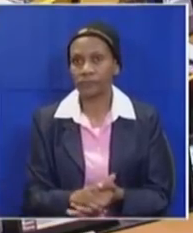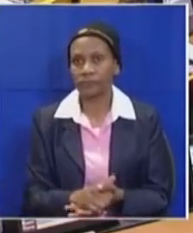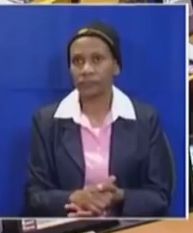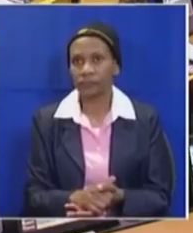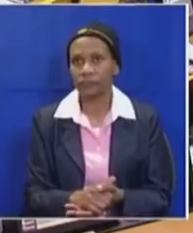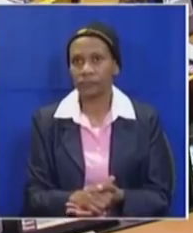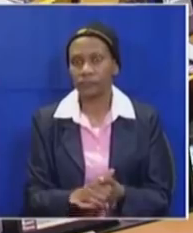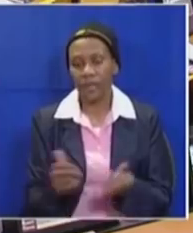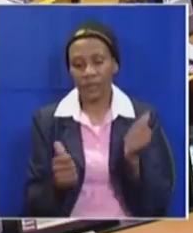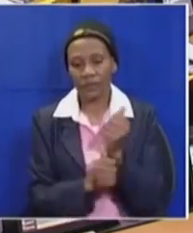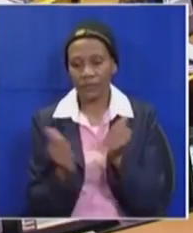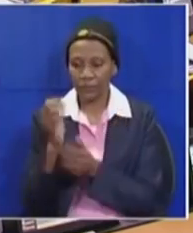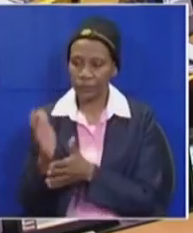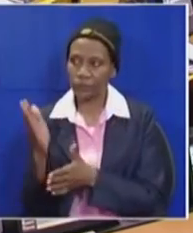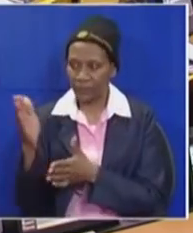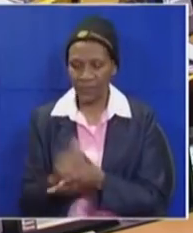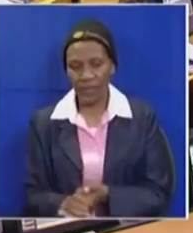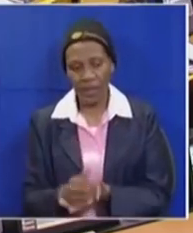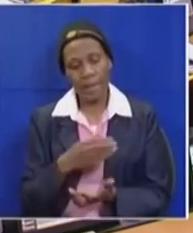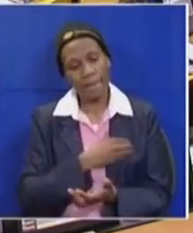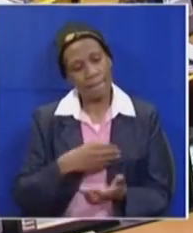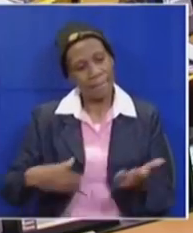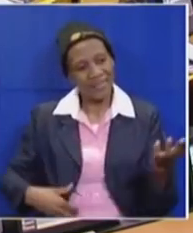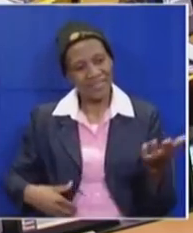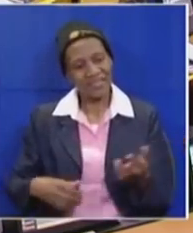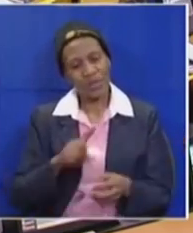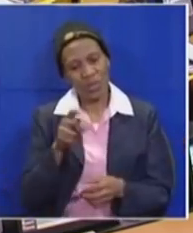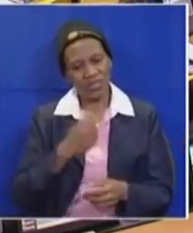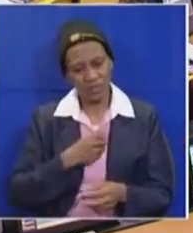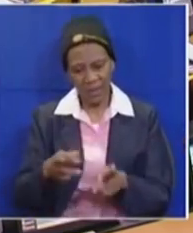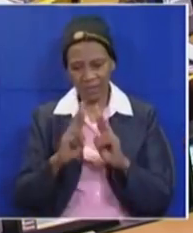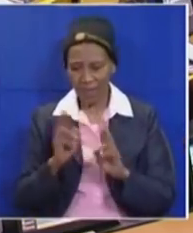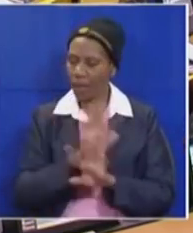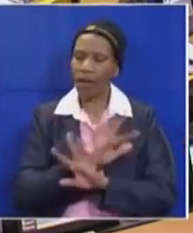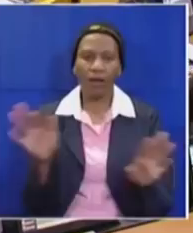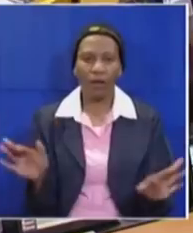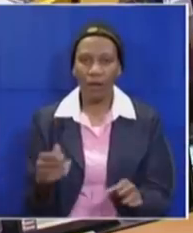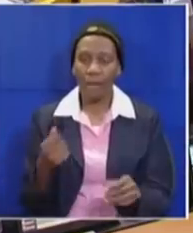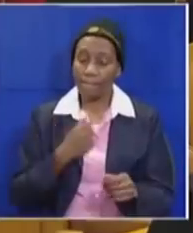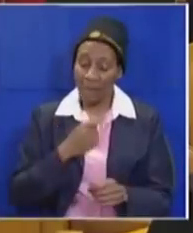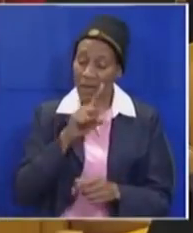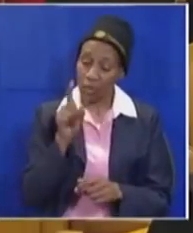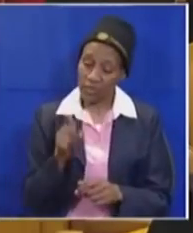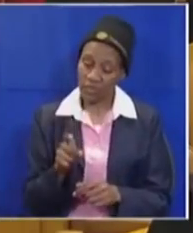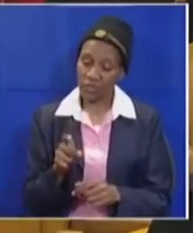Honorable Deputy Speaker, the President is not answering the question. The question was... Honorable